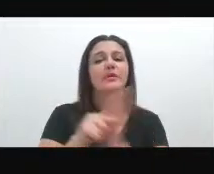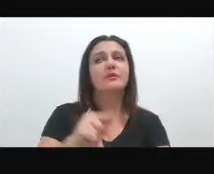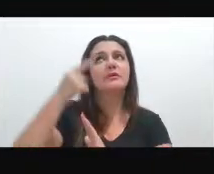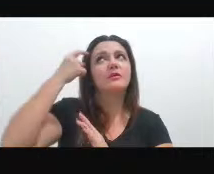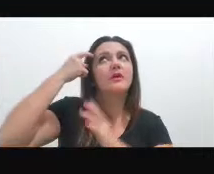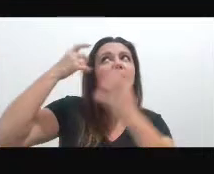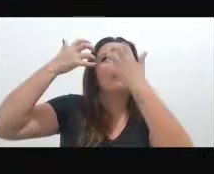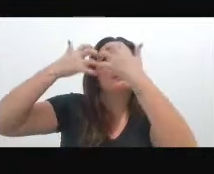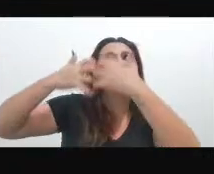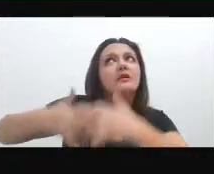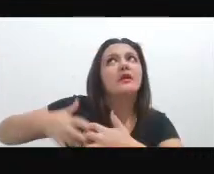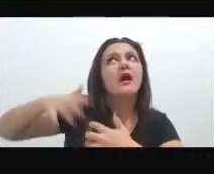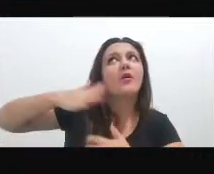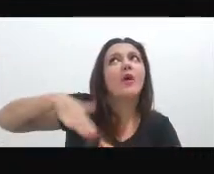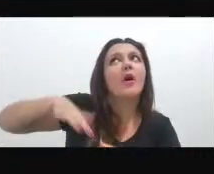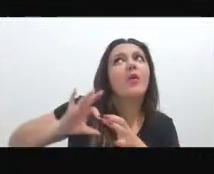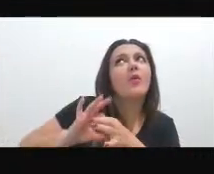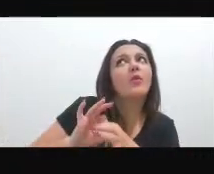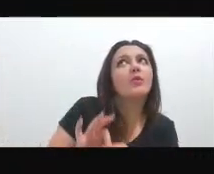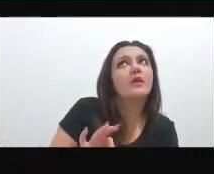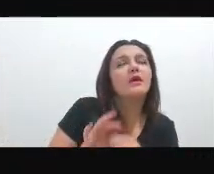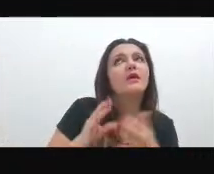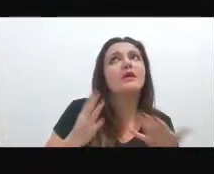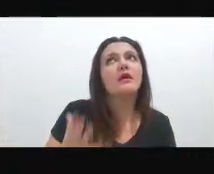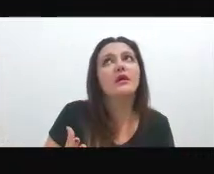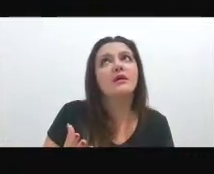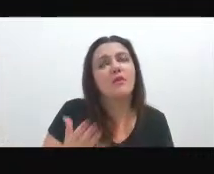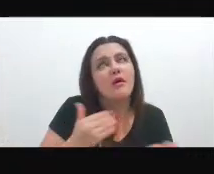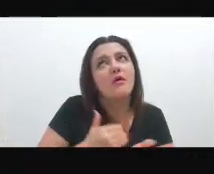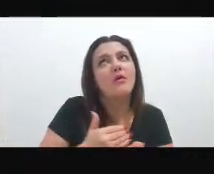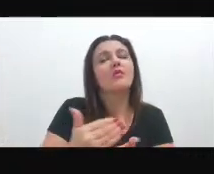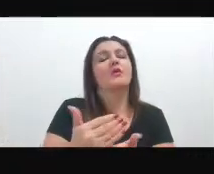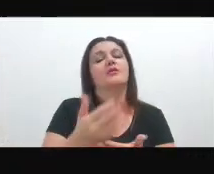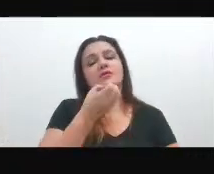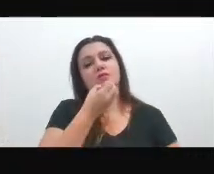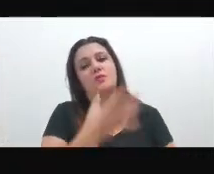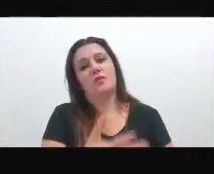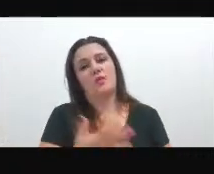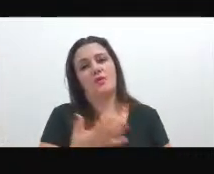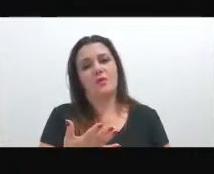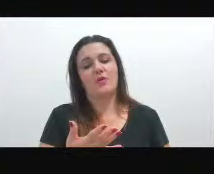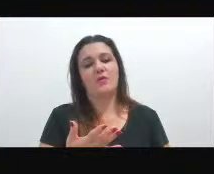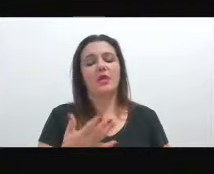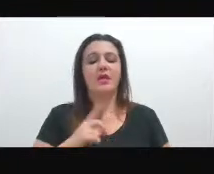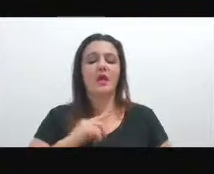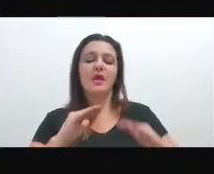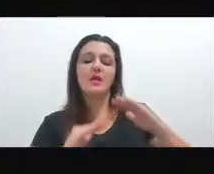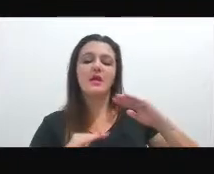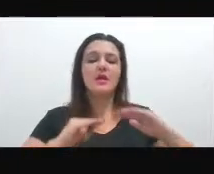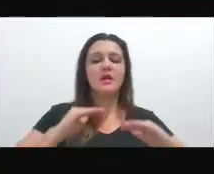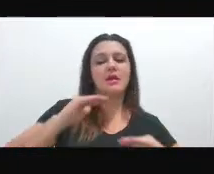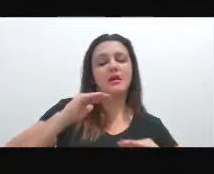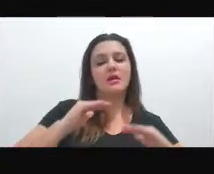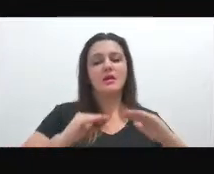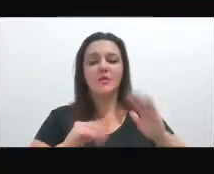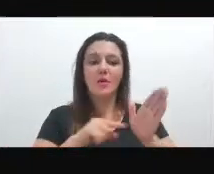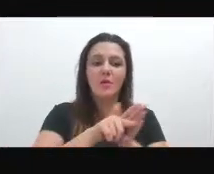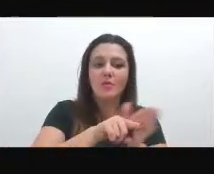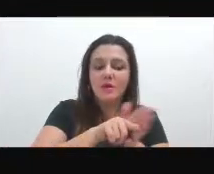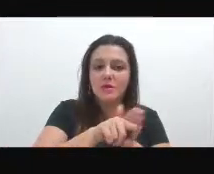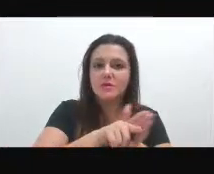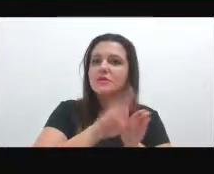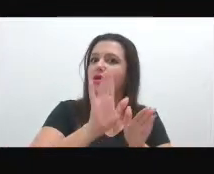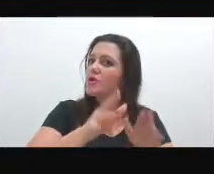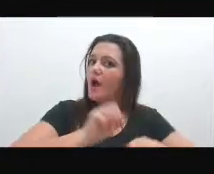getting started and to changing that balance between how much research is being done in Brazil, for example. So I